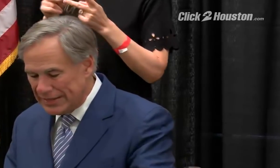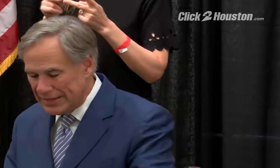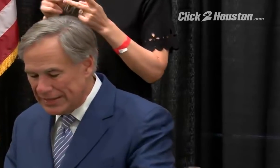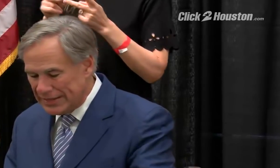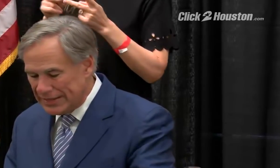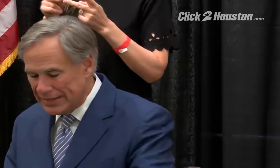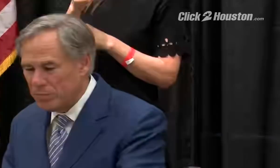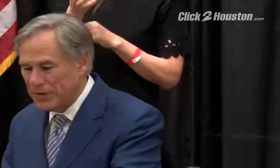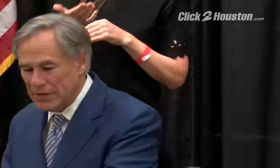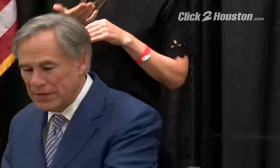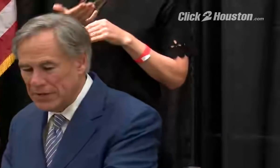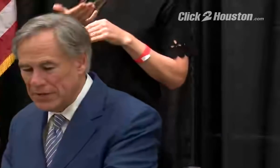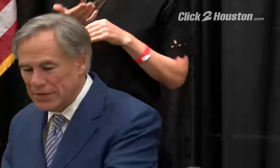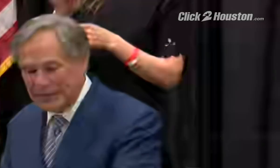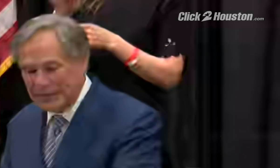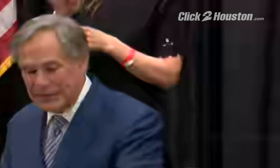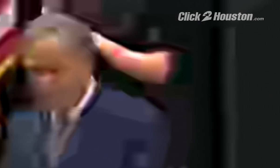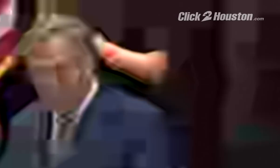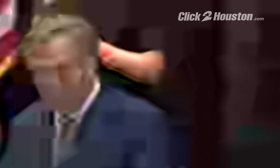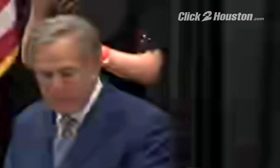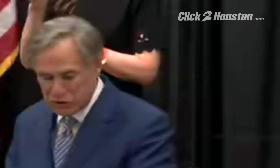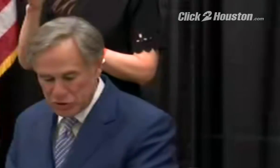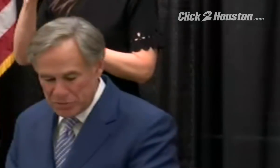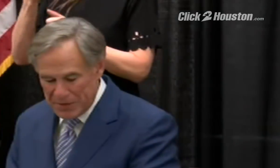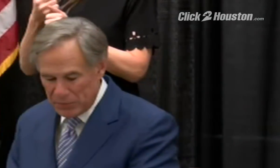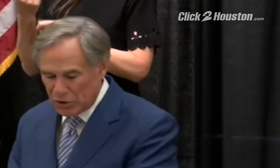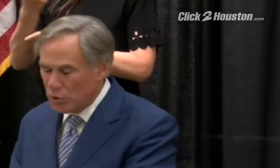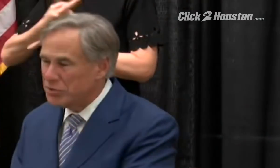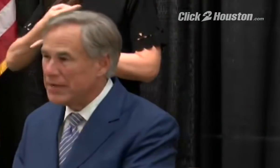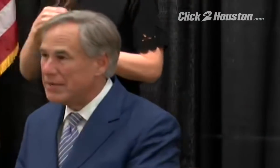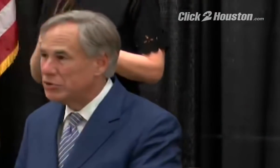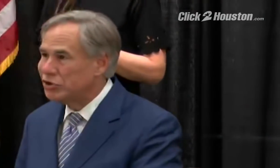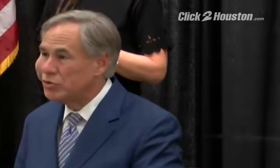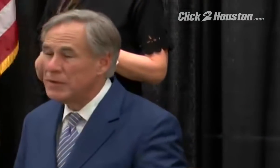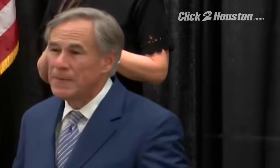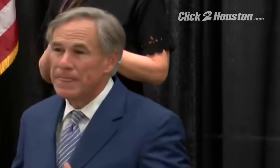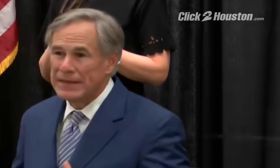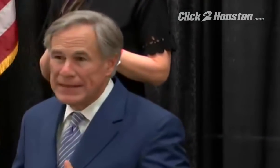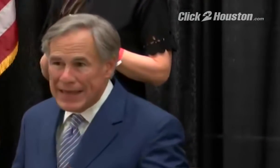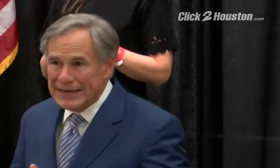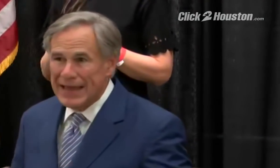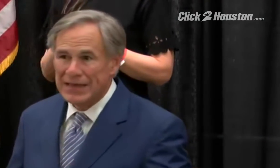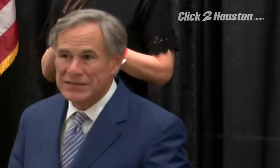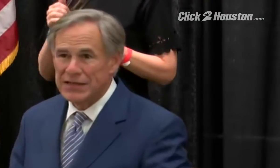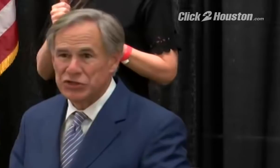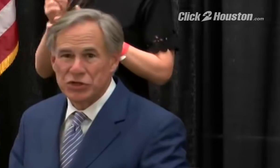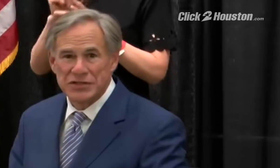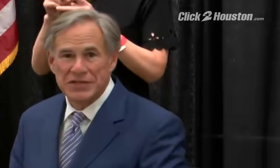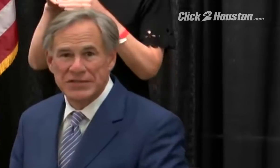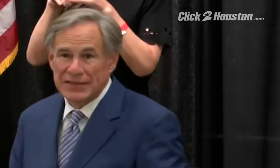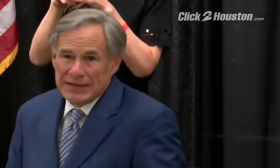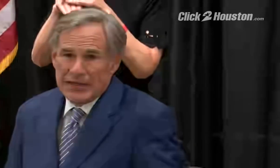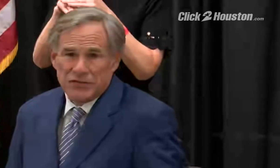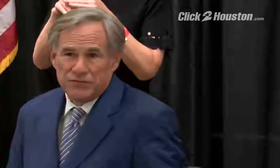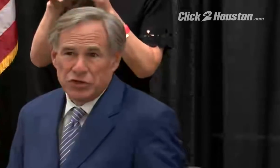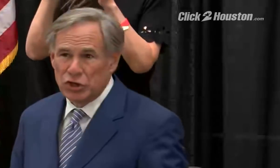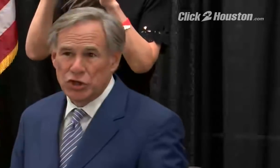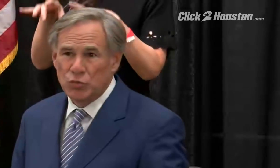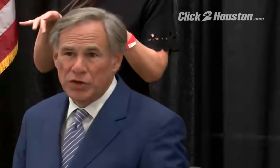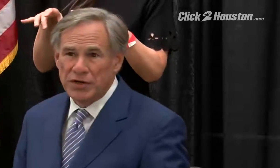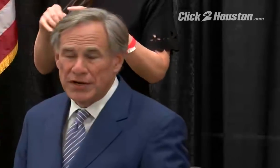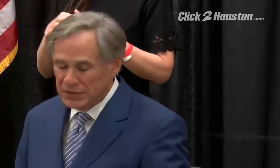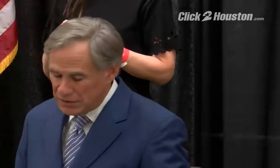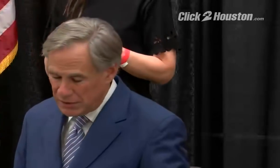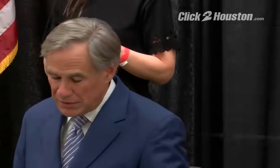10 a.m. to 4 p.m. daily to make sure that people are going to be able to gain access to the testing they need to